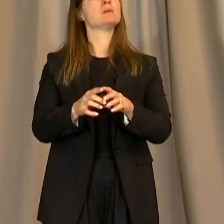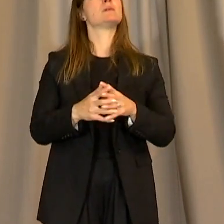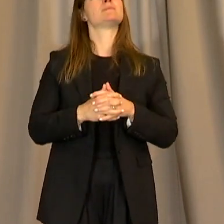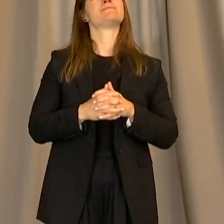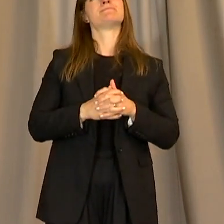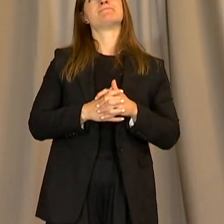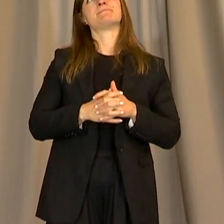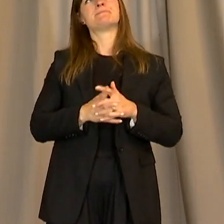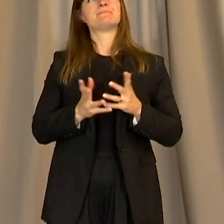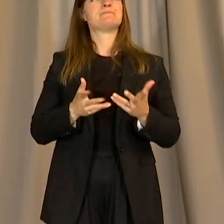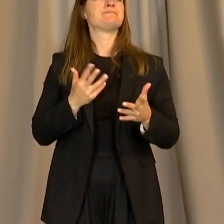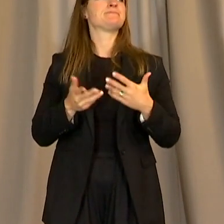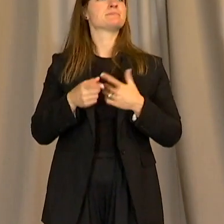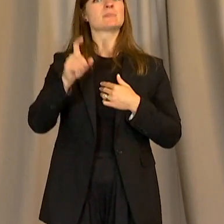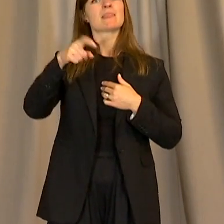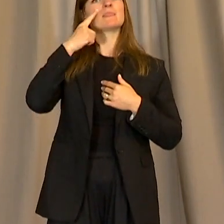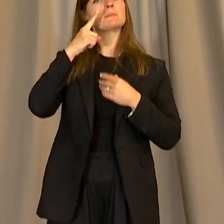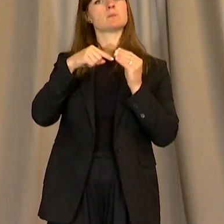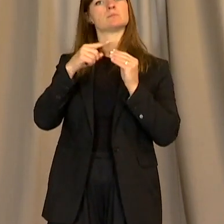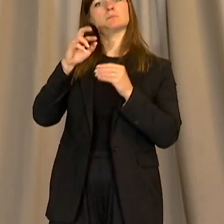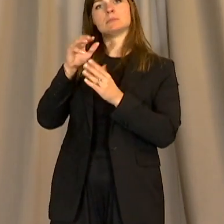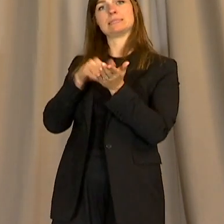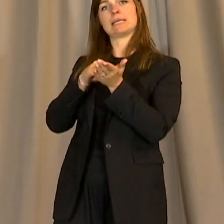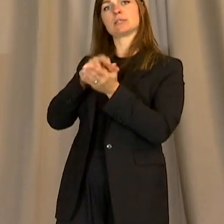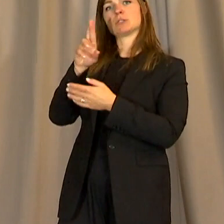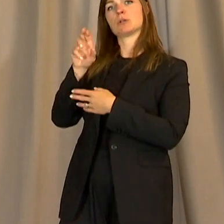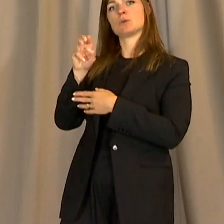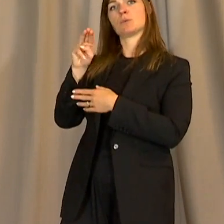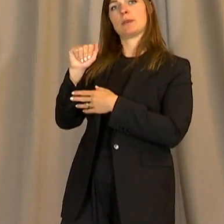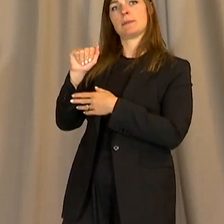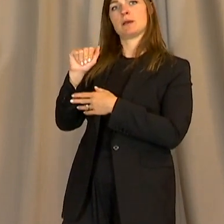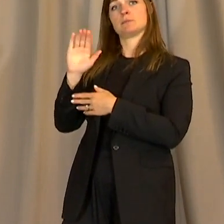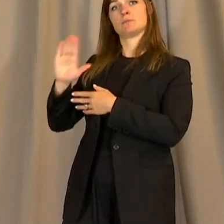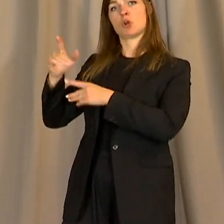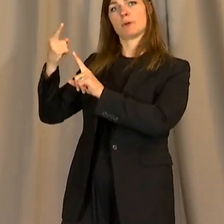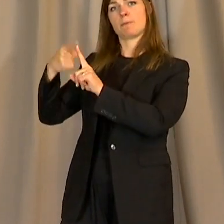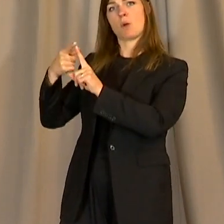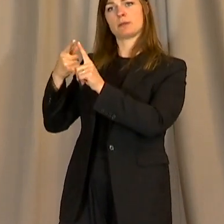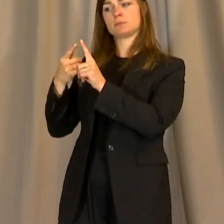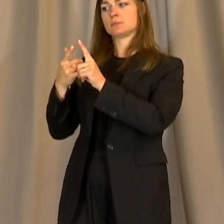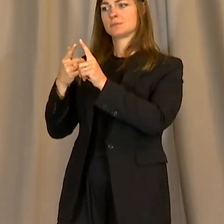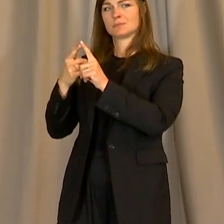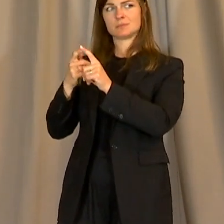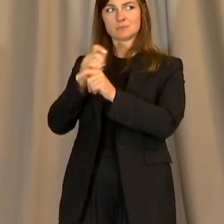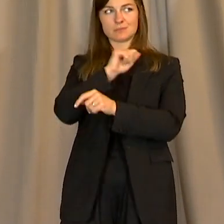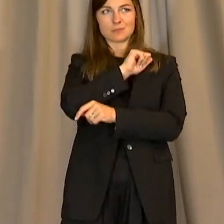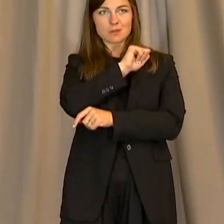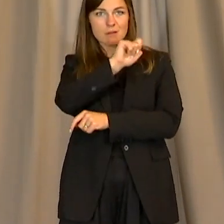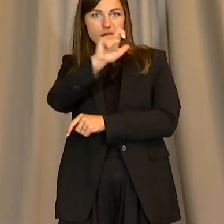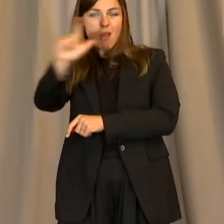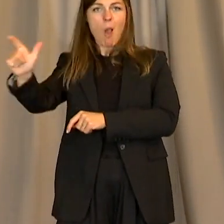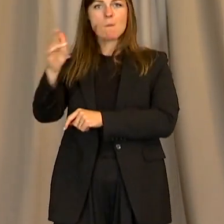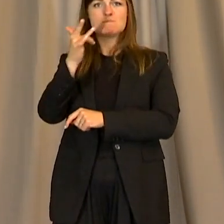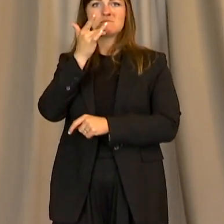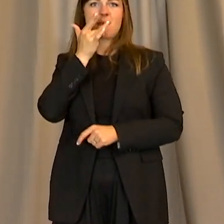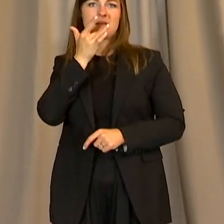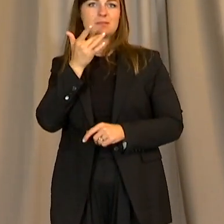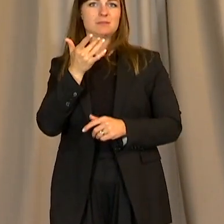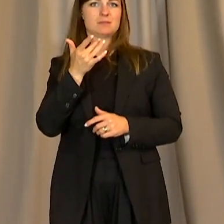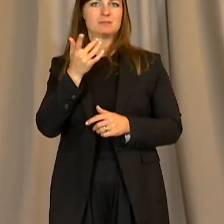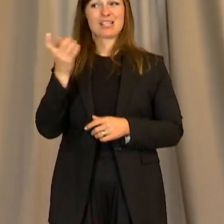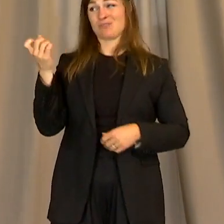thinking about Dr. Rema's point that we're all biased. And I know you asked Melissa for us not